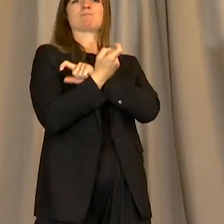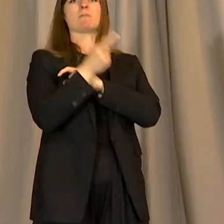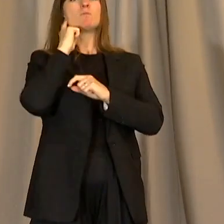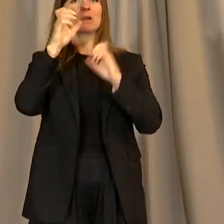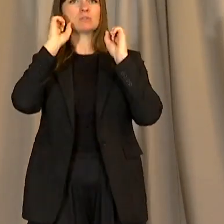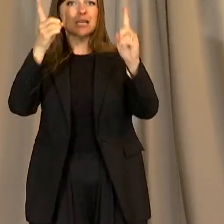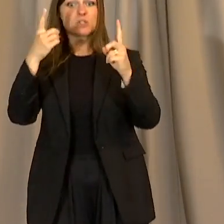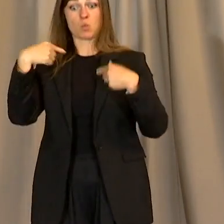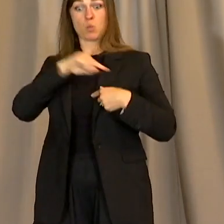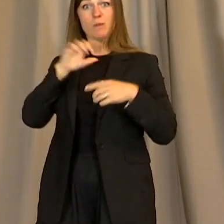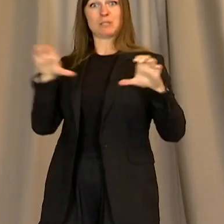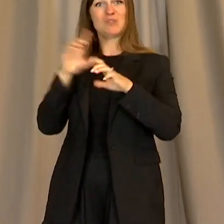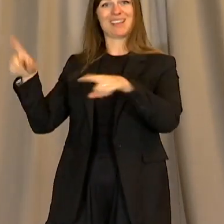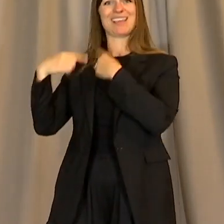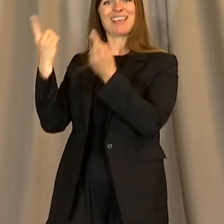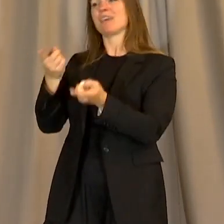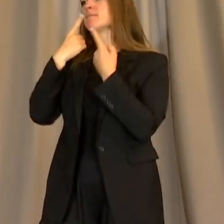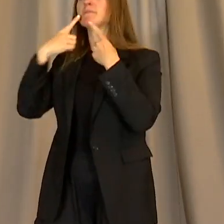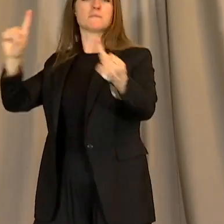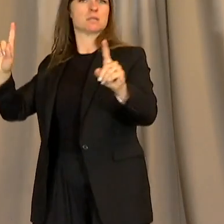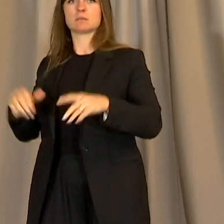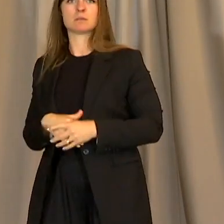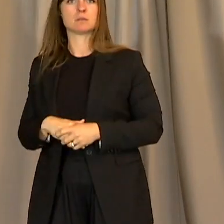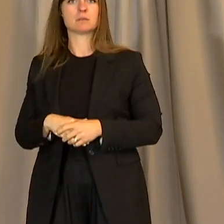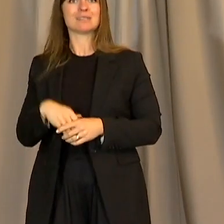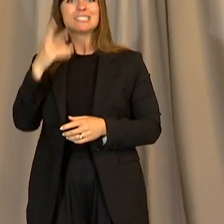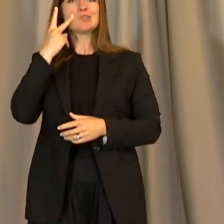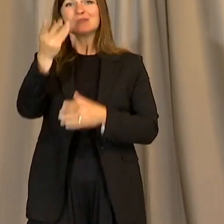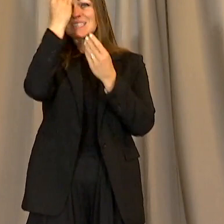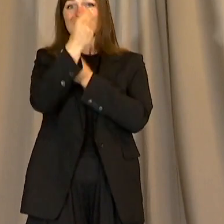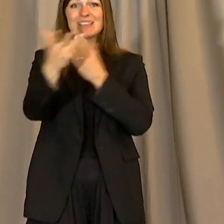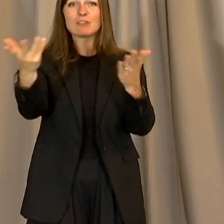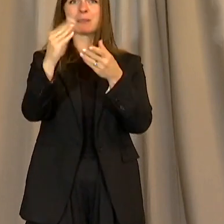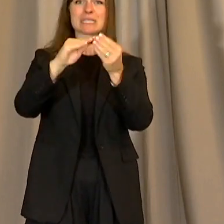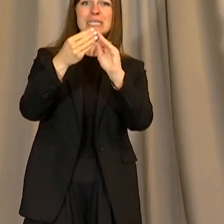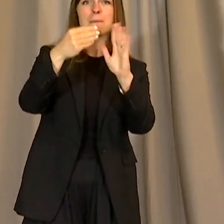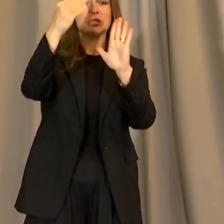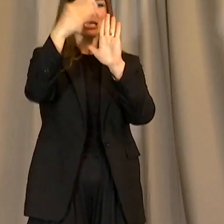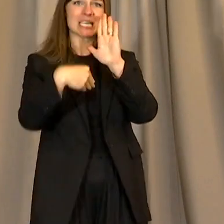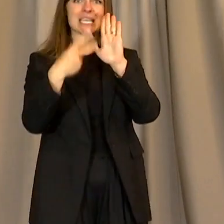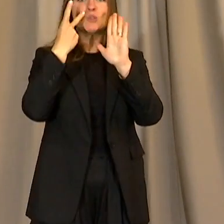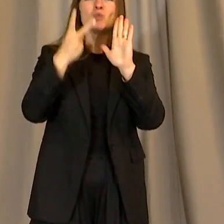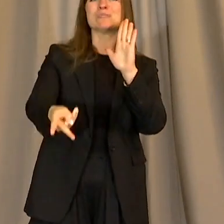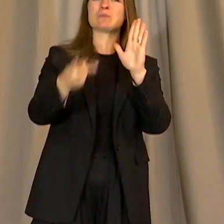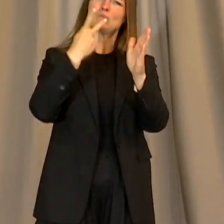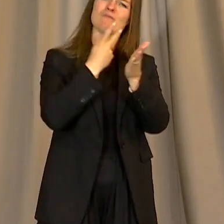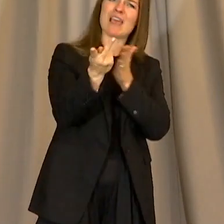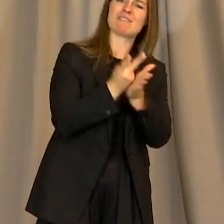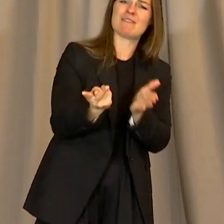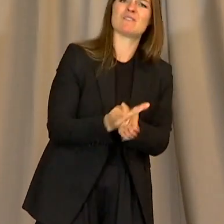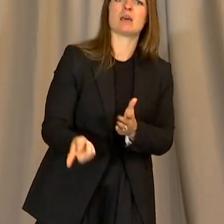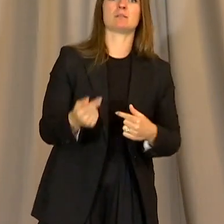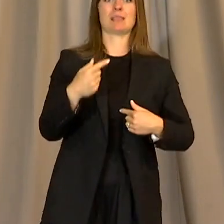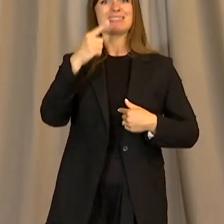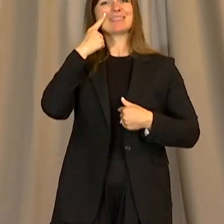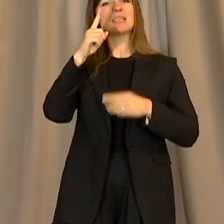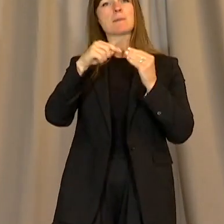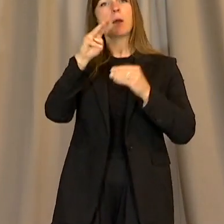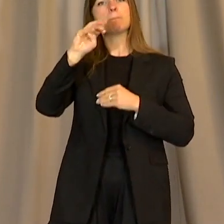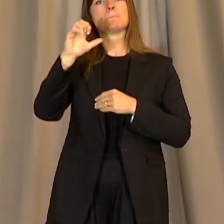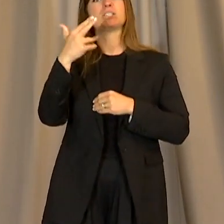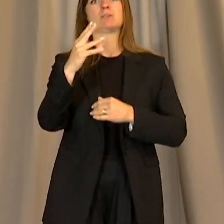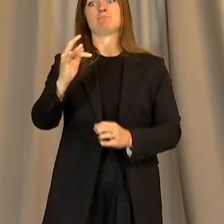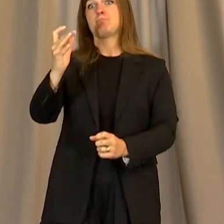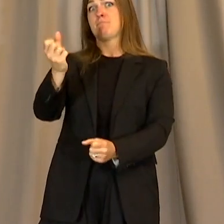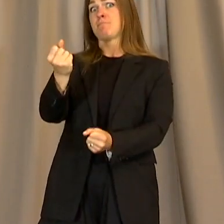work. Go to the data. We are losing in every category. If you think about Michigan, when I was here as a student a long time ago,